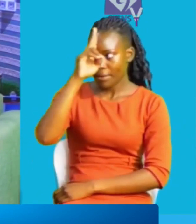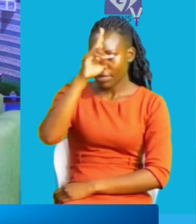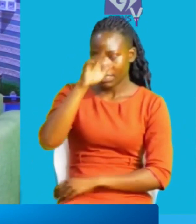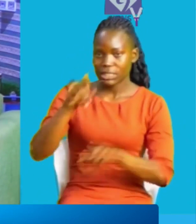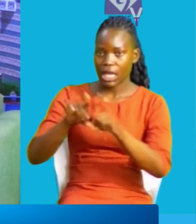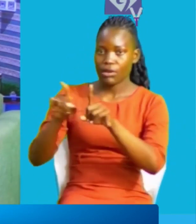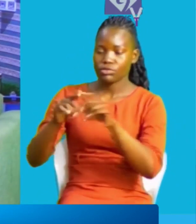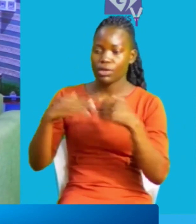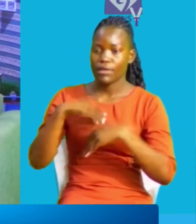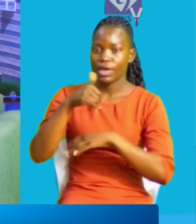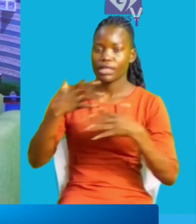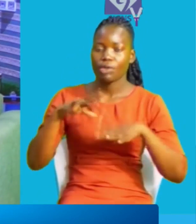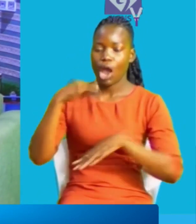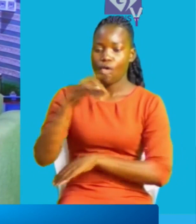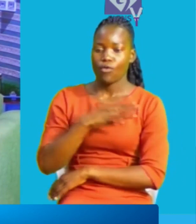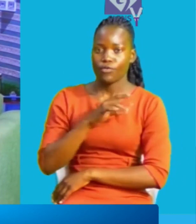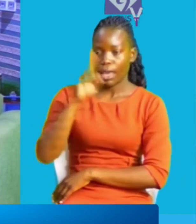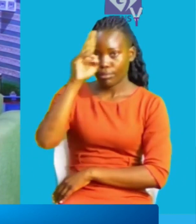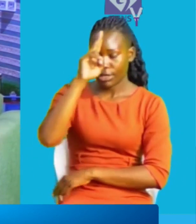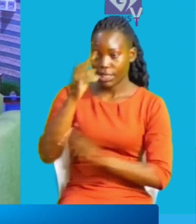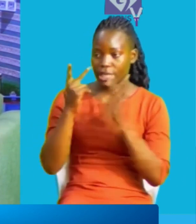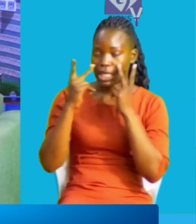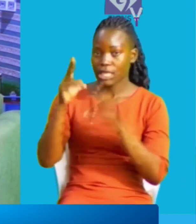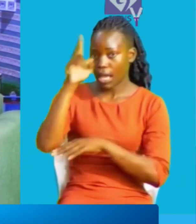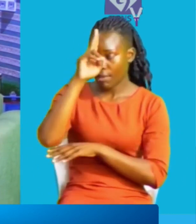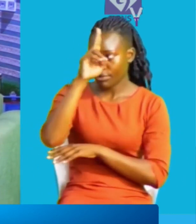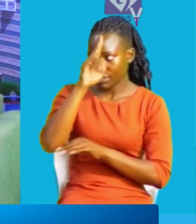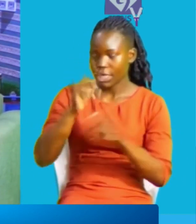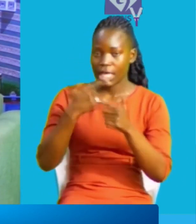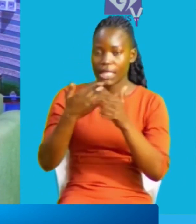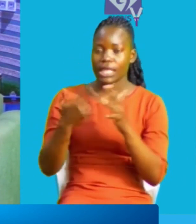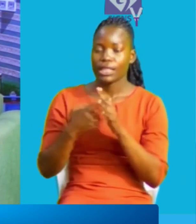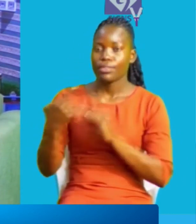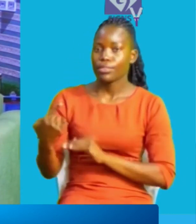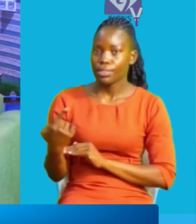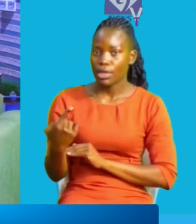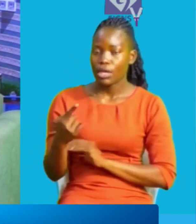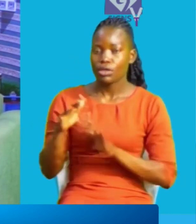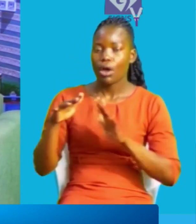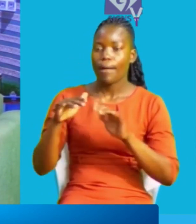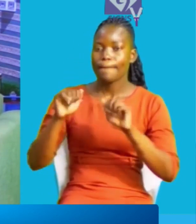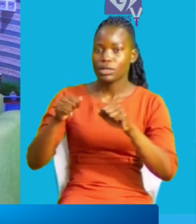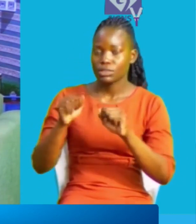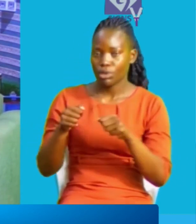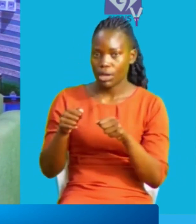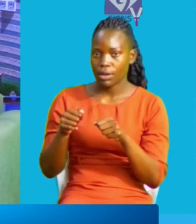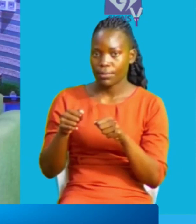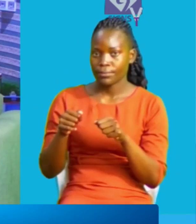and probably the people who are still afraid of the police, they see a police officer, they take off. Could you